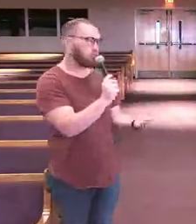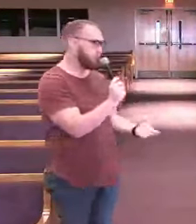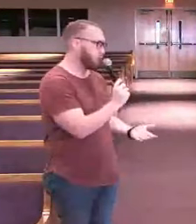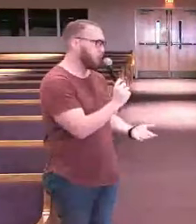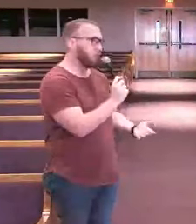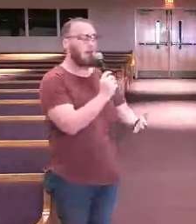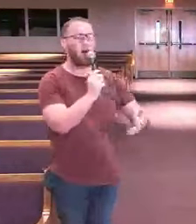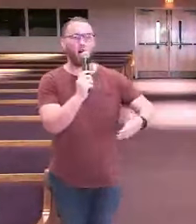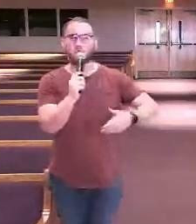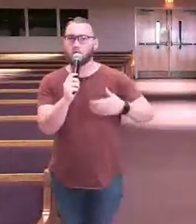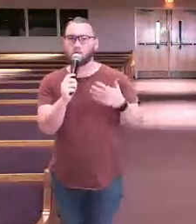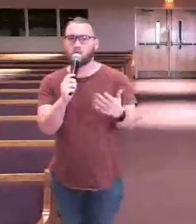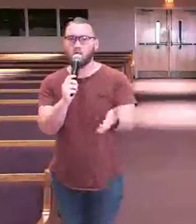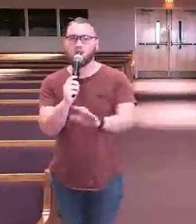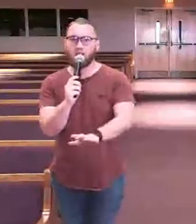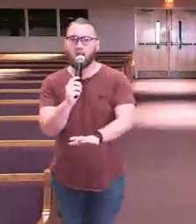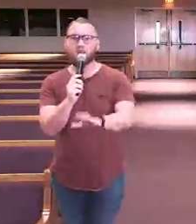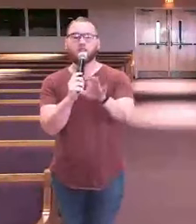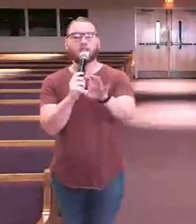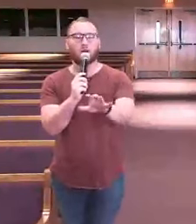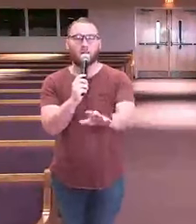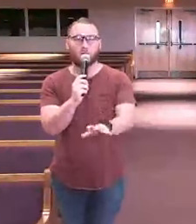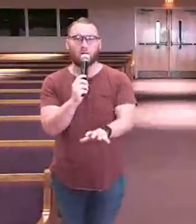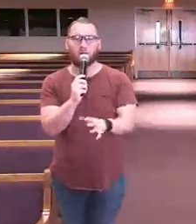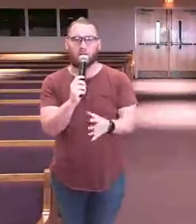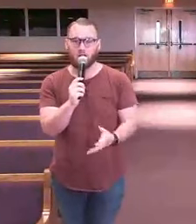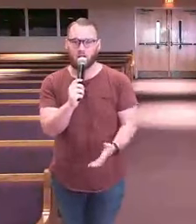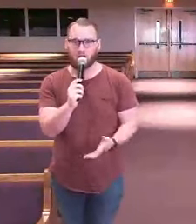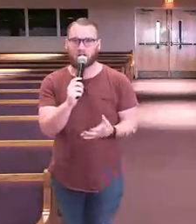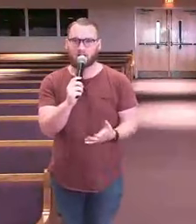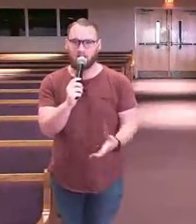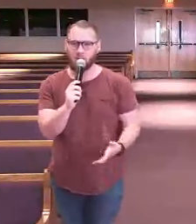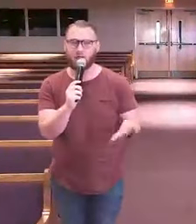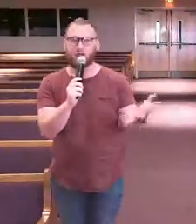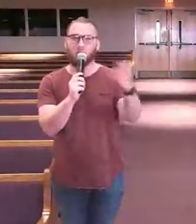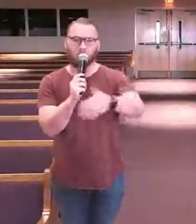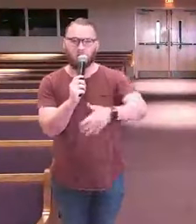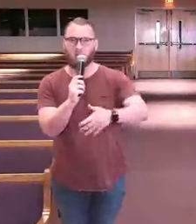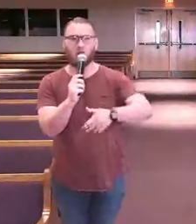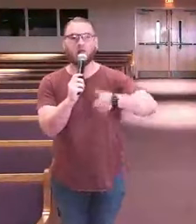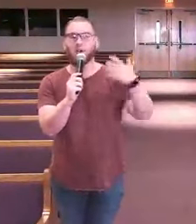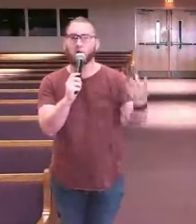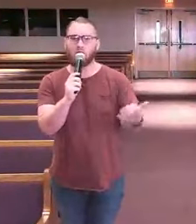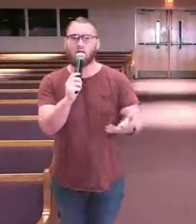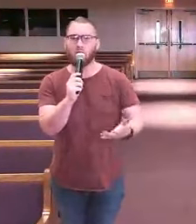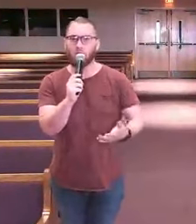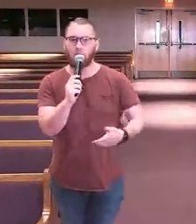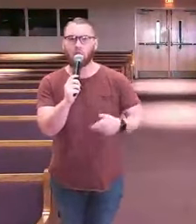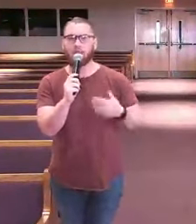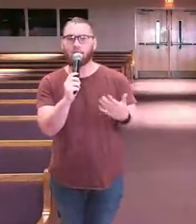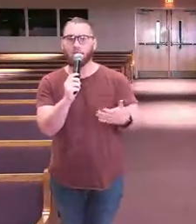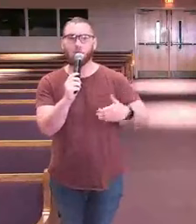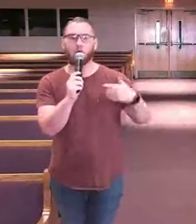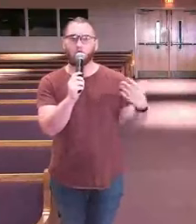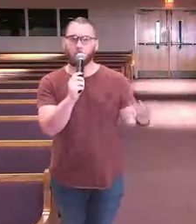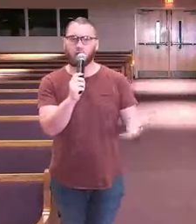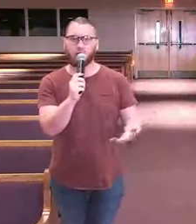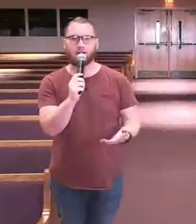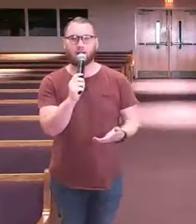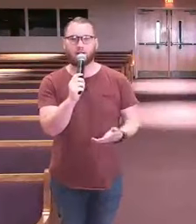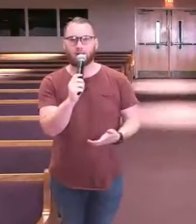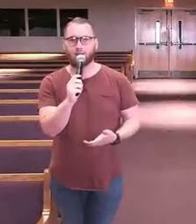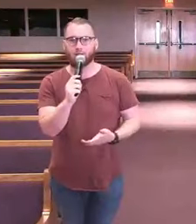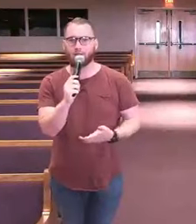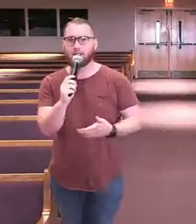for your use. So those are there. You just might not be able to watch service there, but you can open another window, go there. But again, we're working